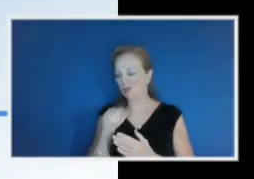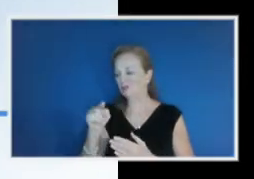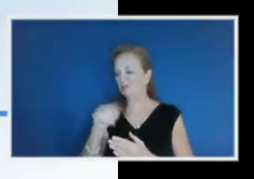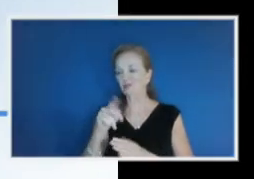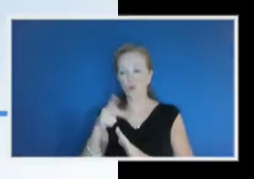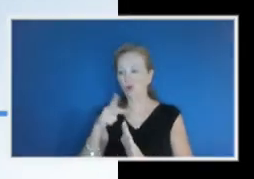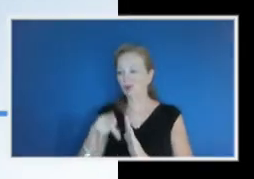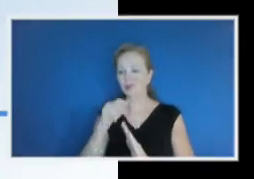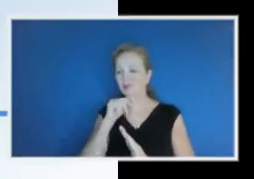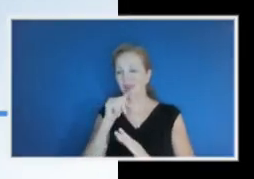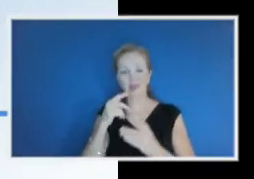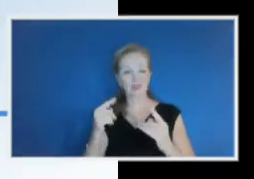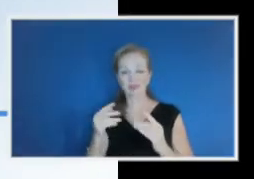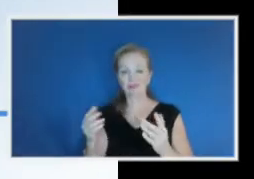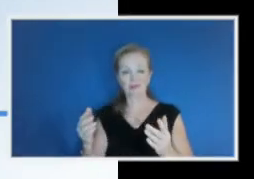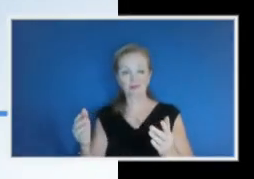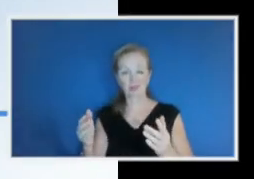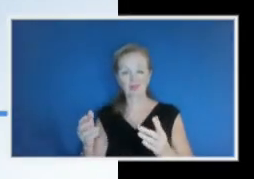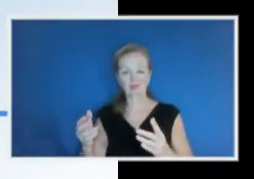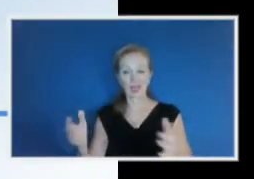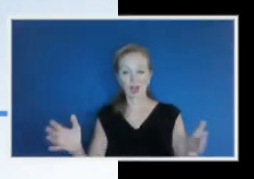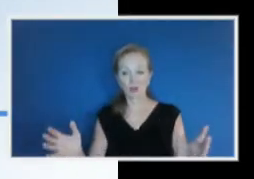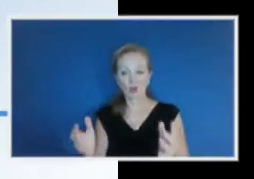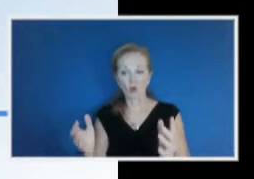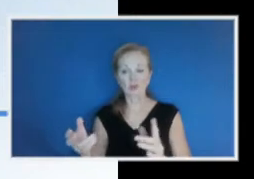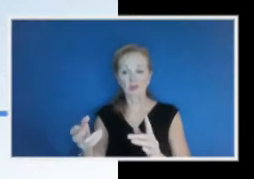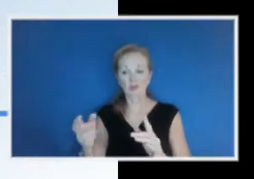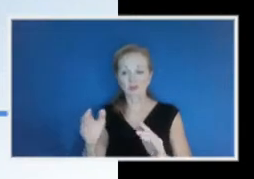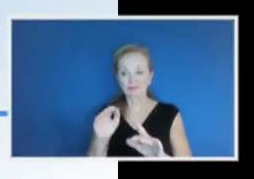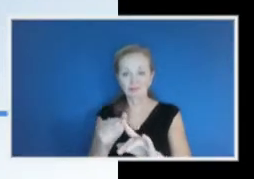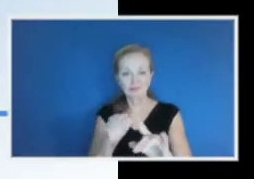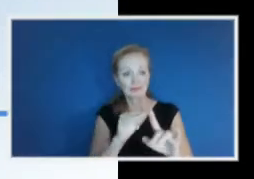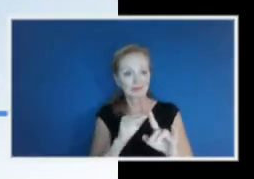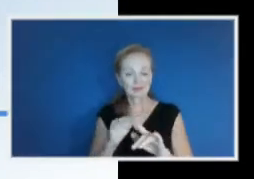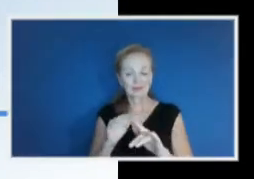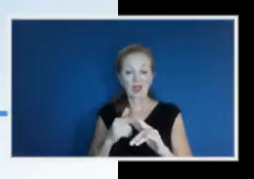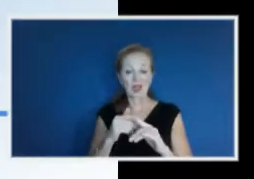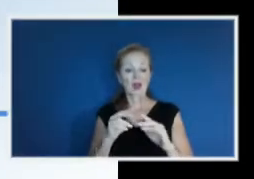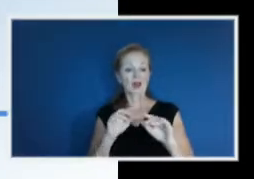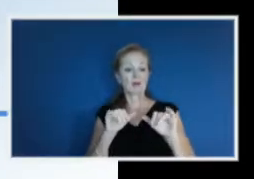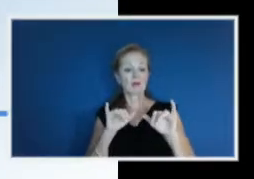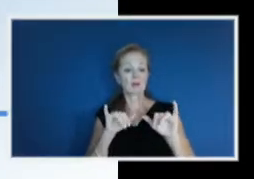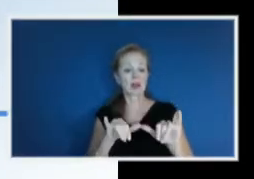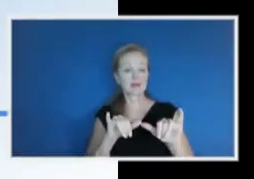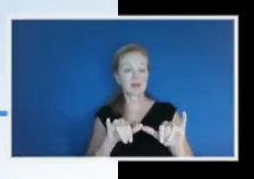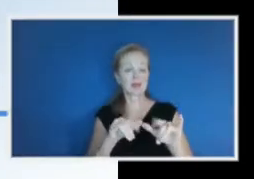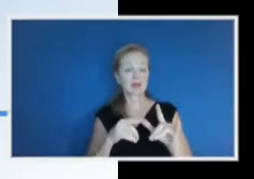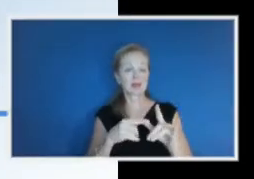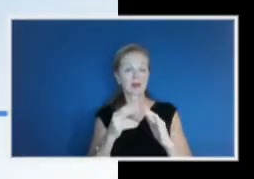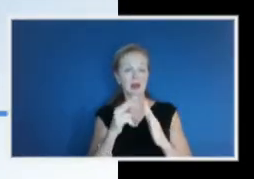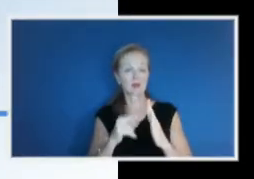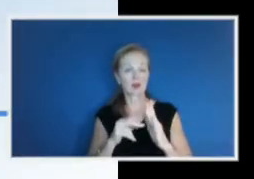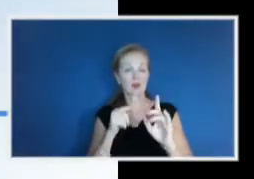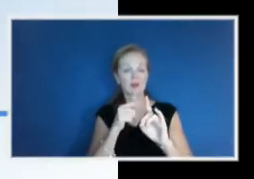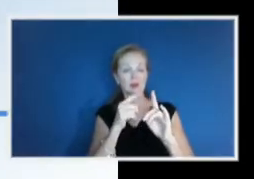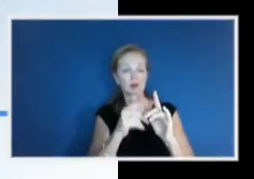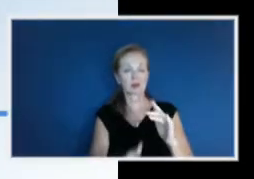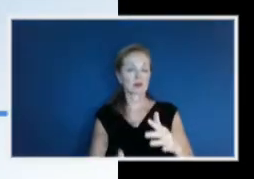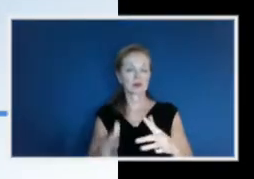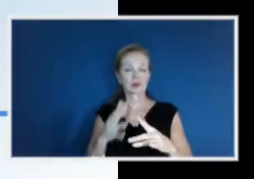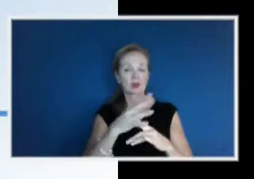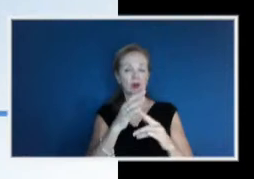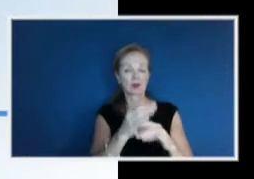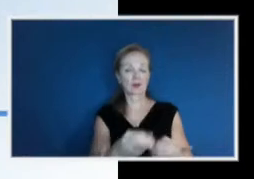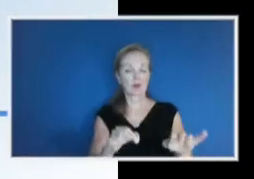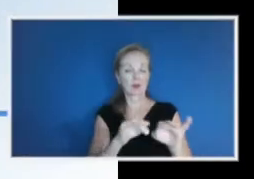them when there are not goals. So maintaining contract goals was considered to be paramount in ensuring access